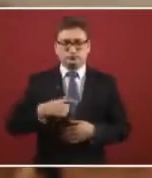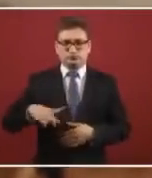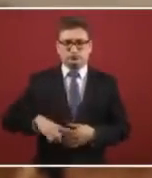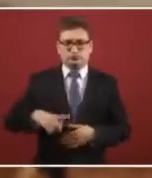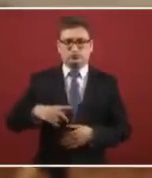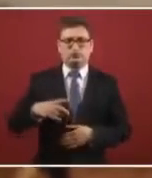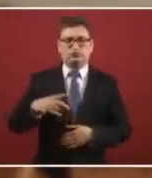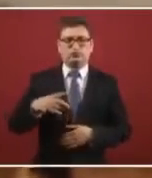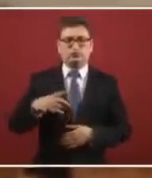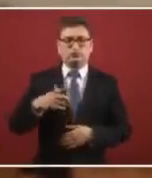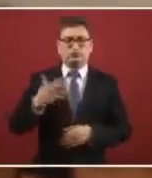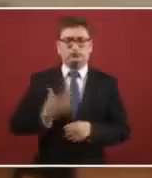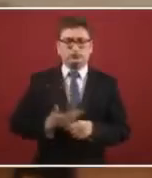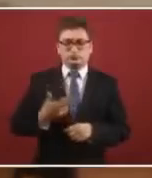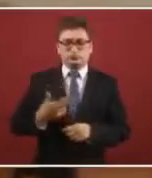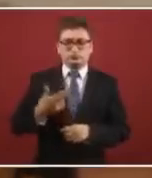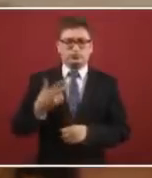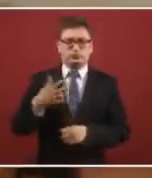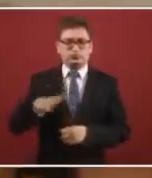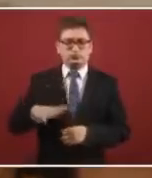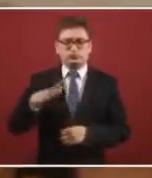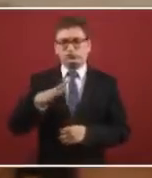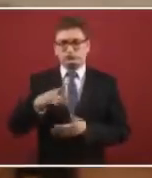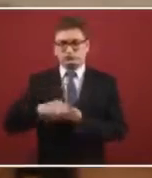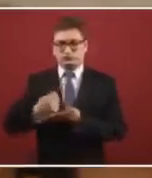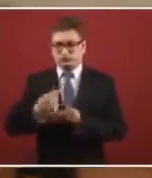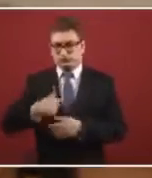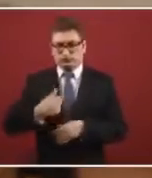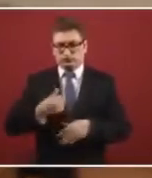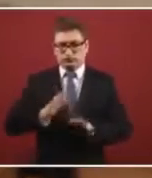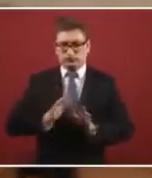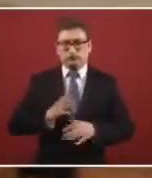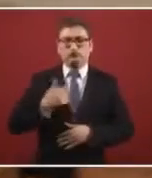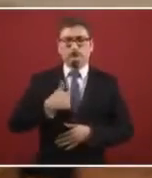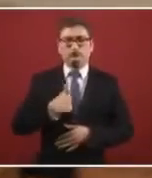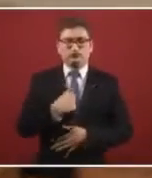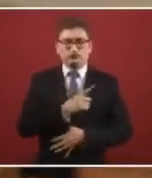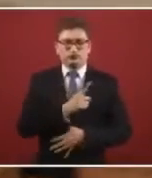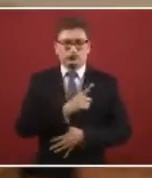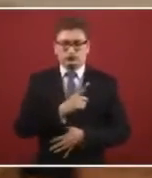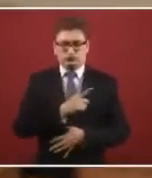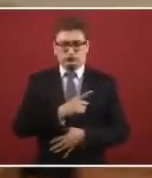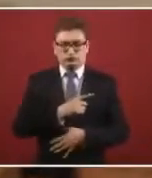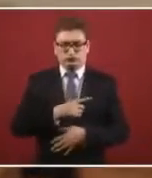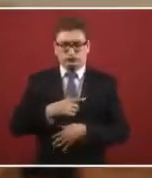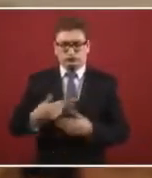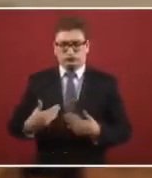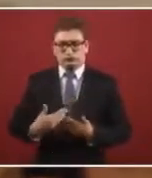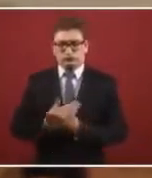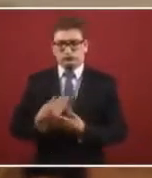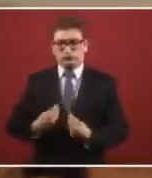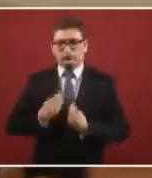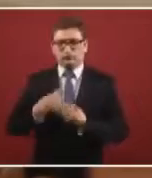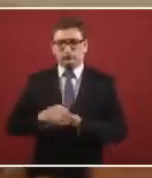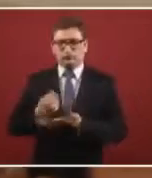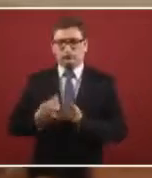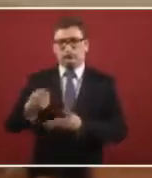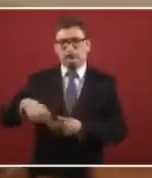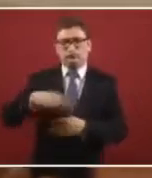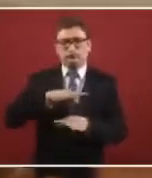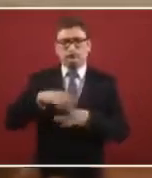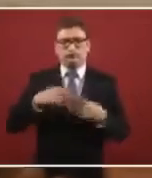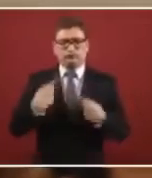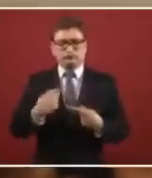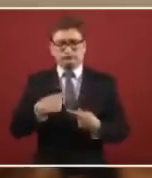I am, as a citizen from Tamaulipas, I have a lot of